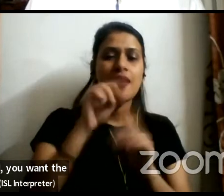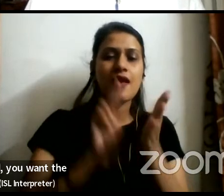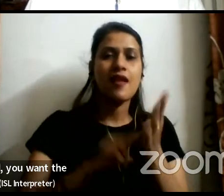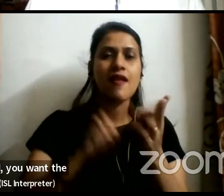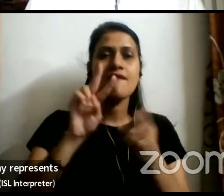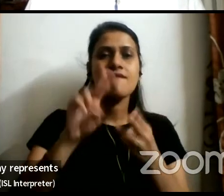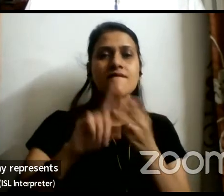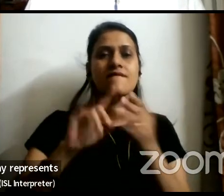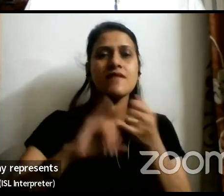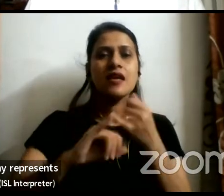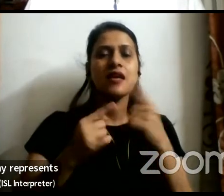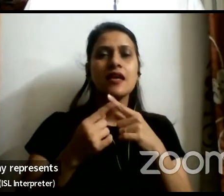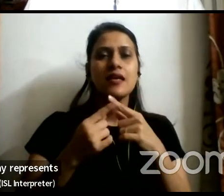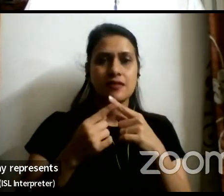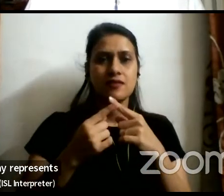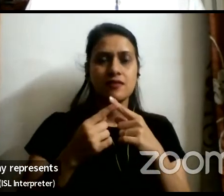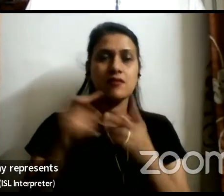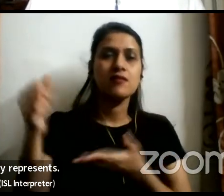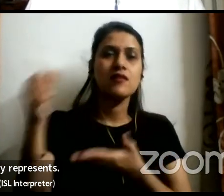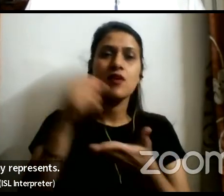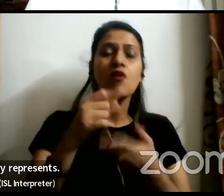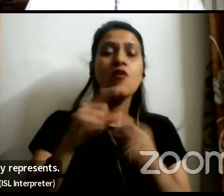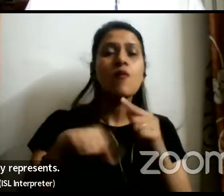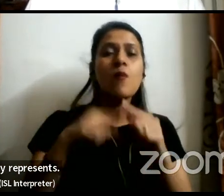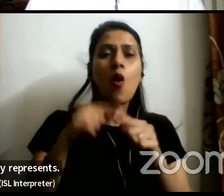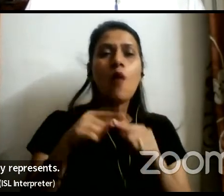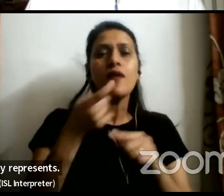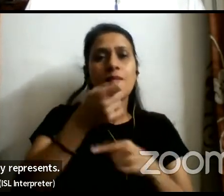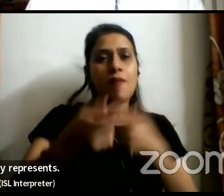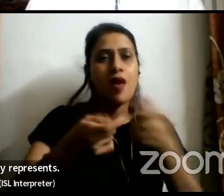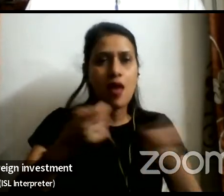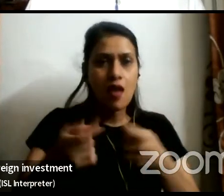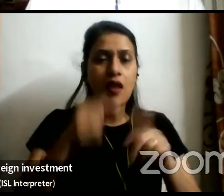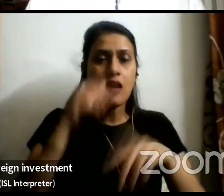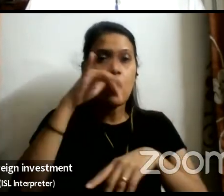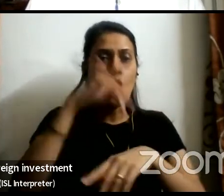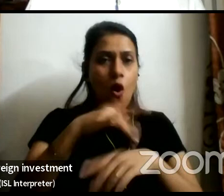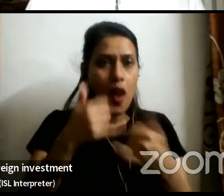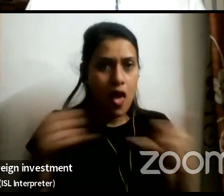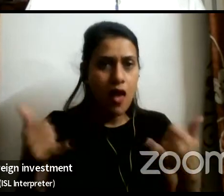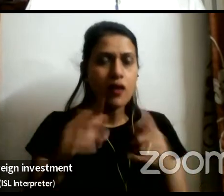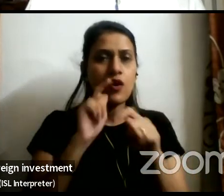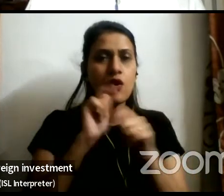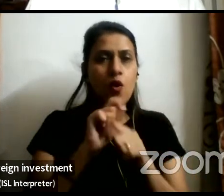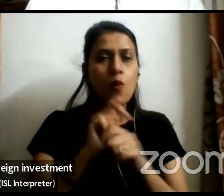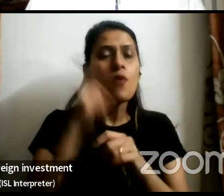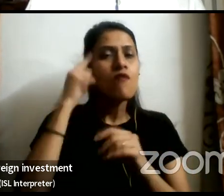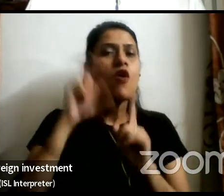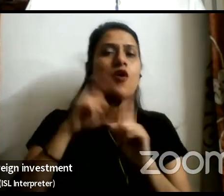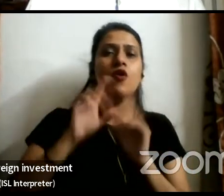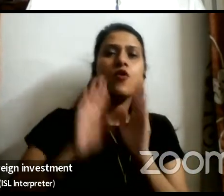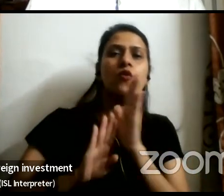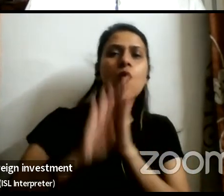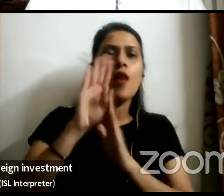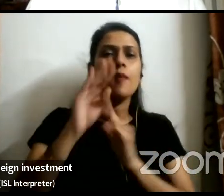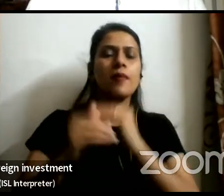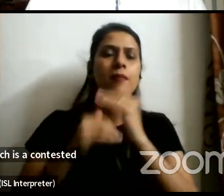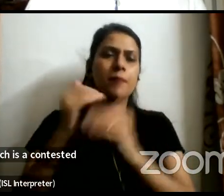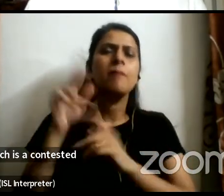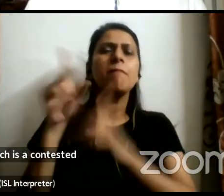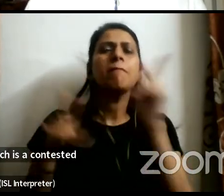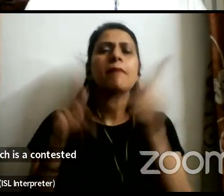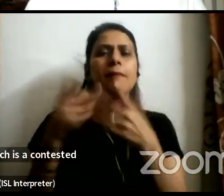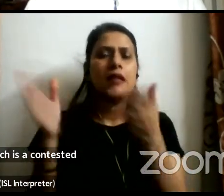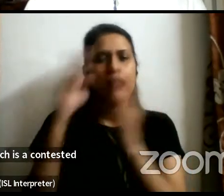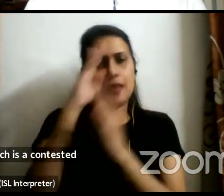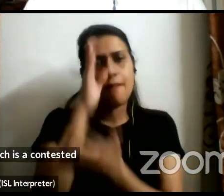course, the belief that a foreign investment is a direct conduit to development, which is a contested belief. I think that is something